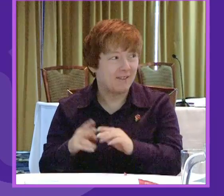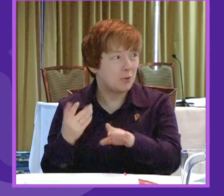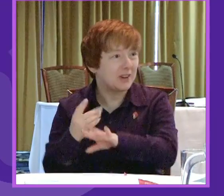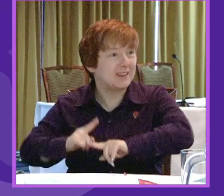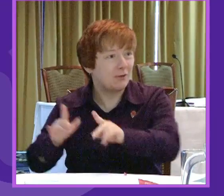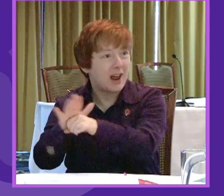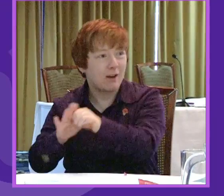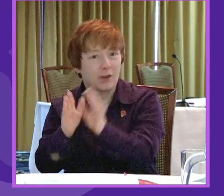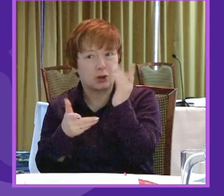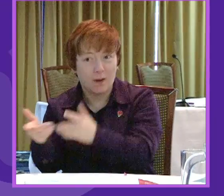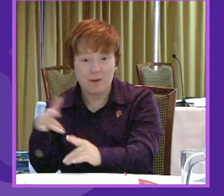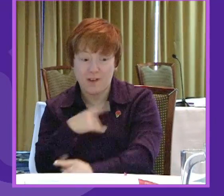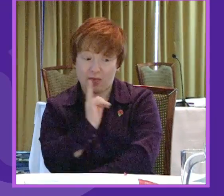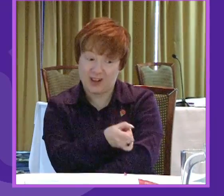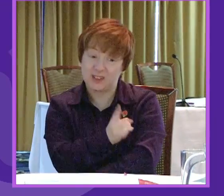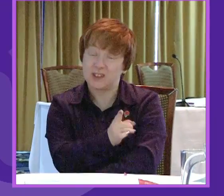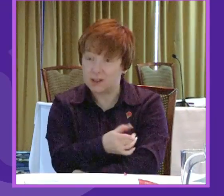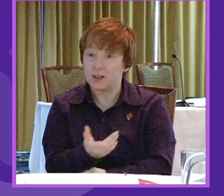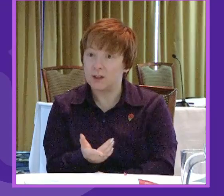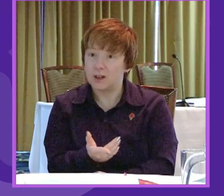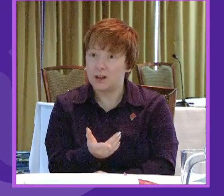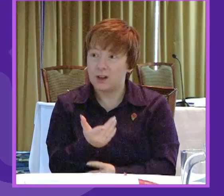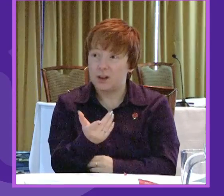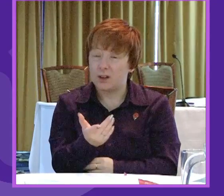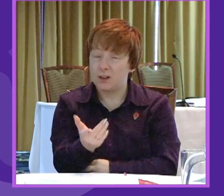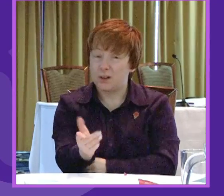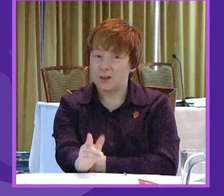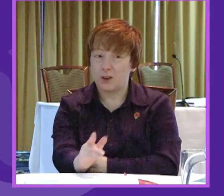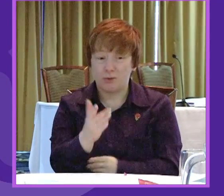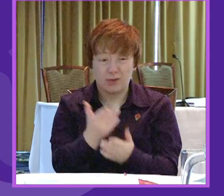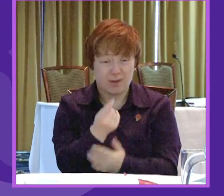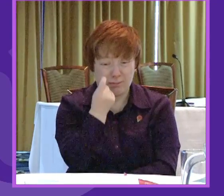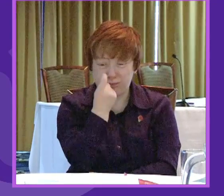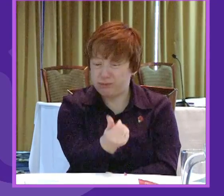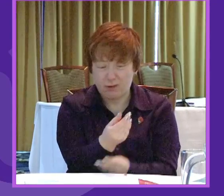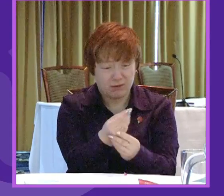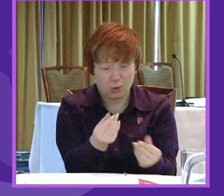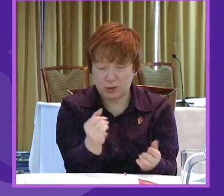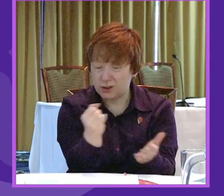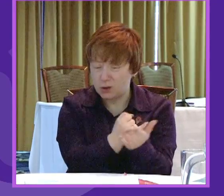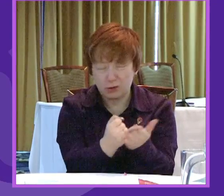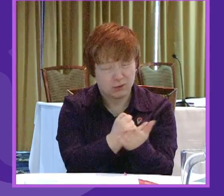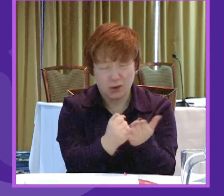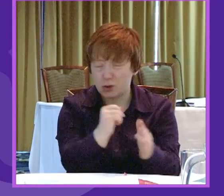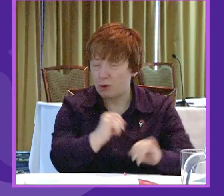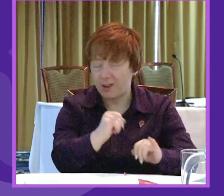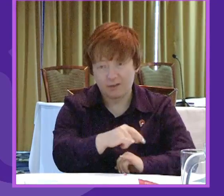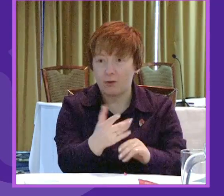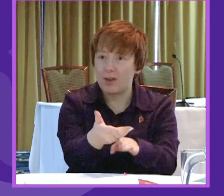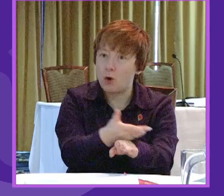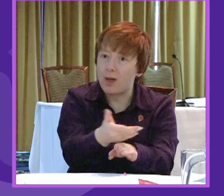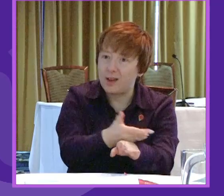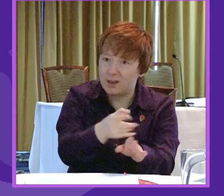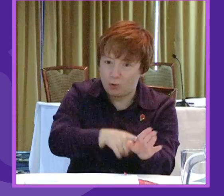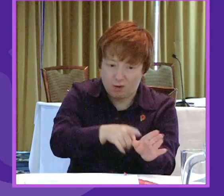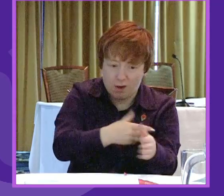people who work in other parts of the services. But really, there's this scandalous lack of resource, I think,